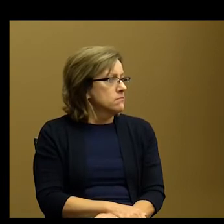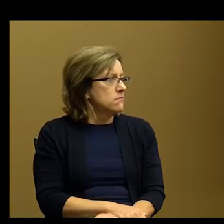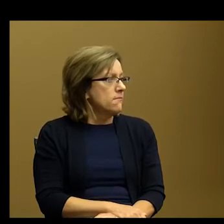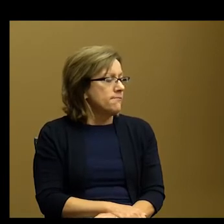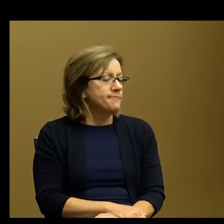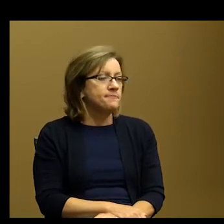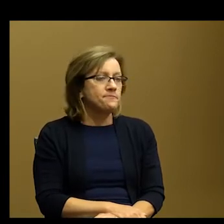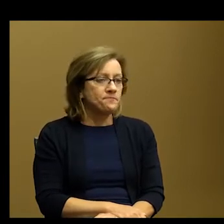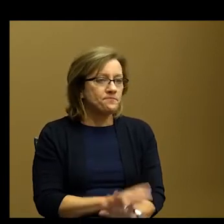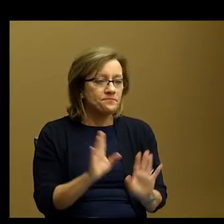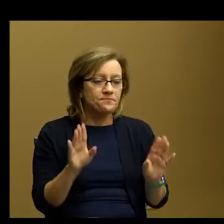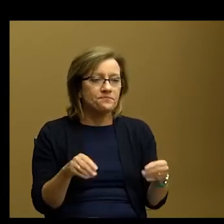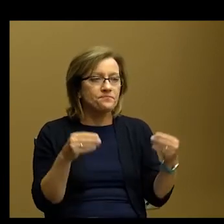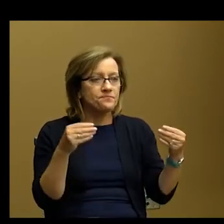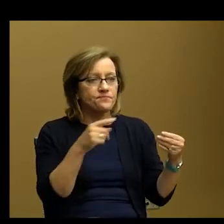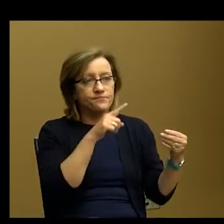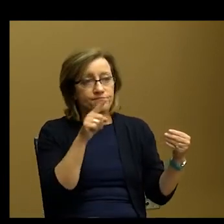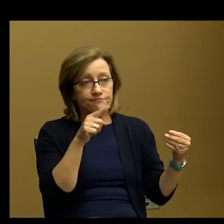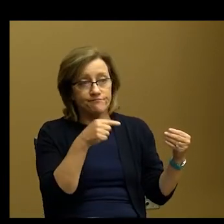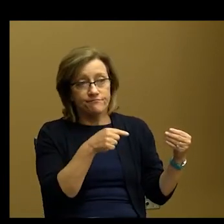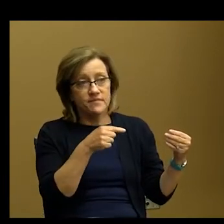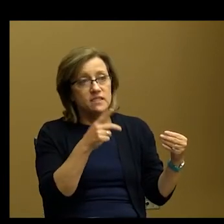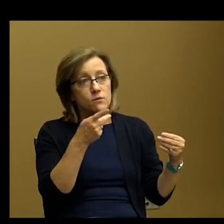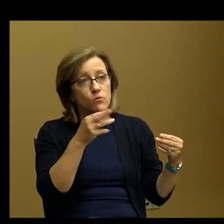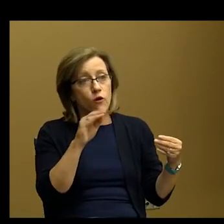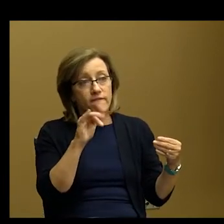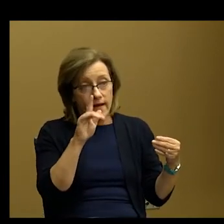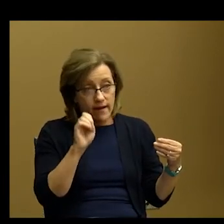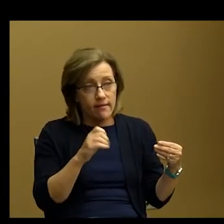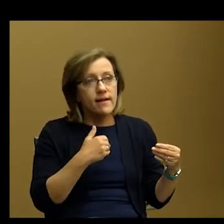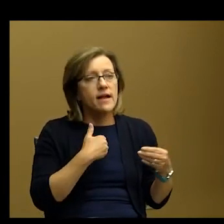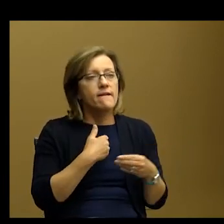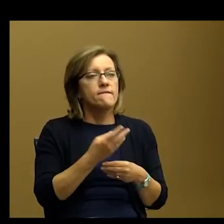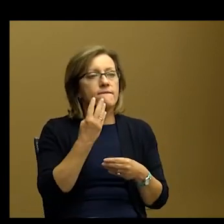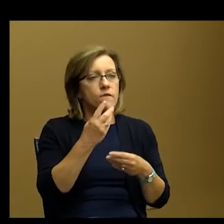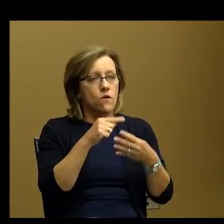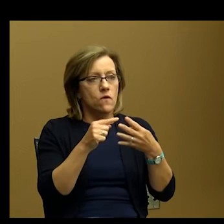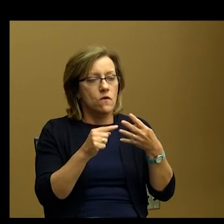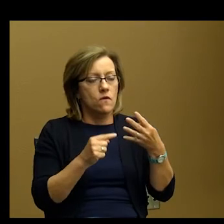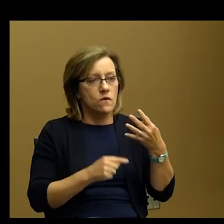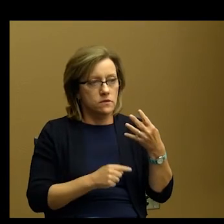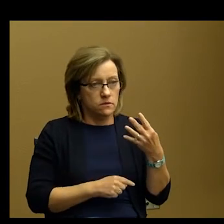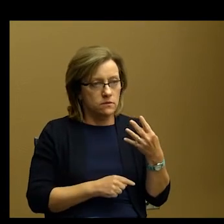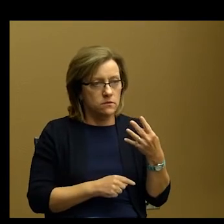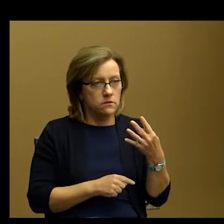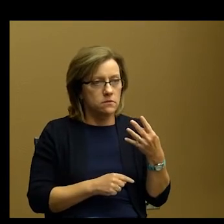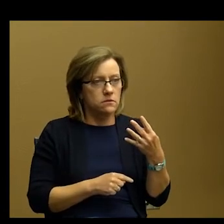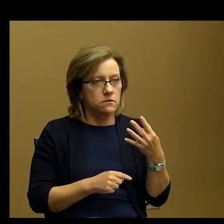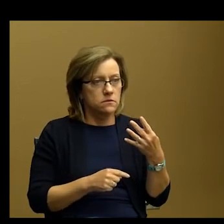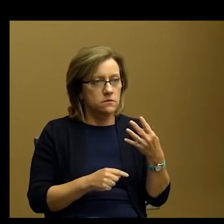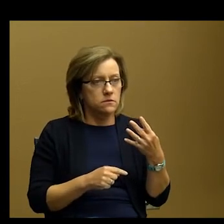like I've said, with the profile, it has the 4 intents down at the,